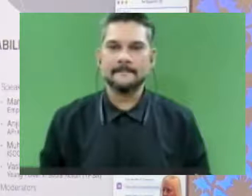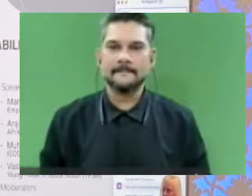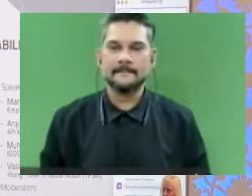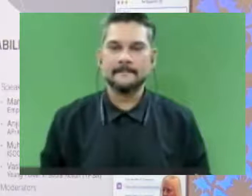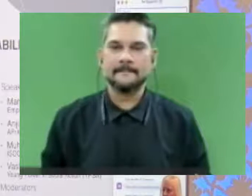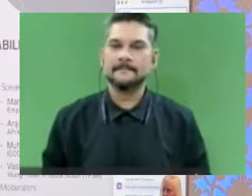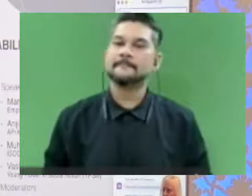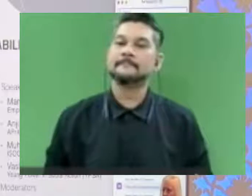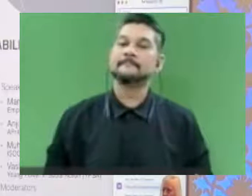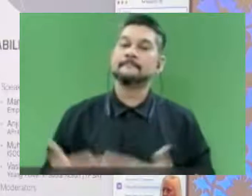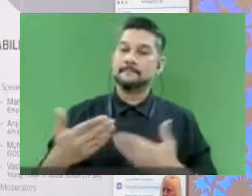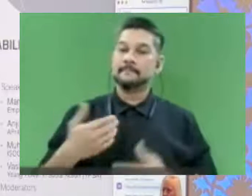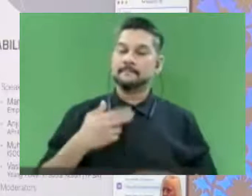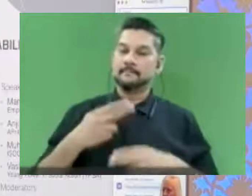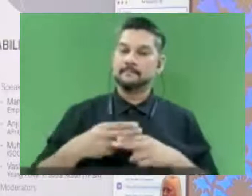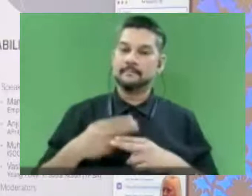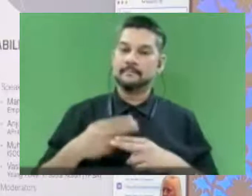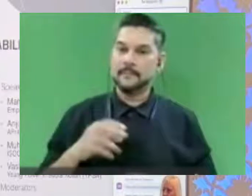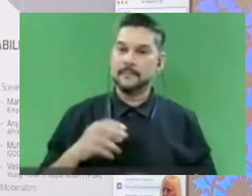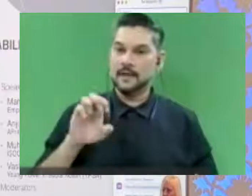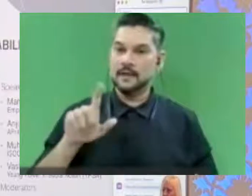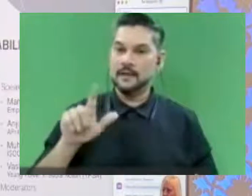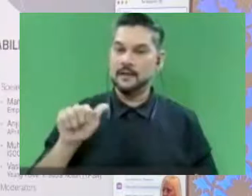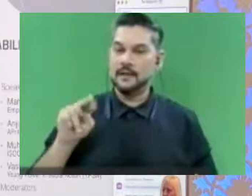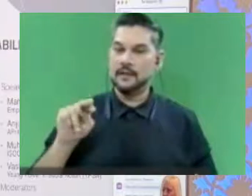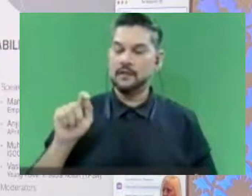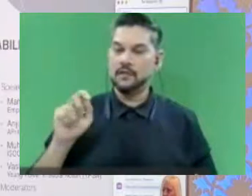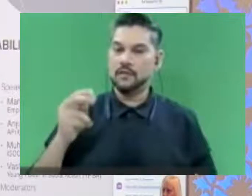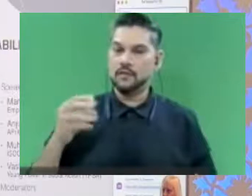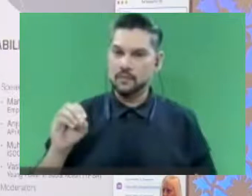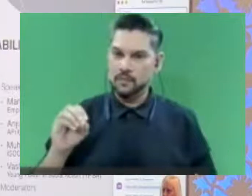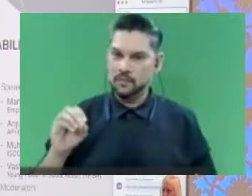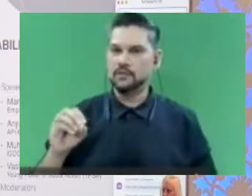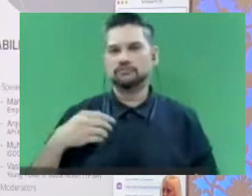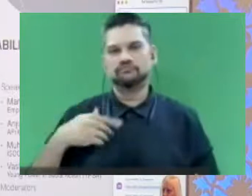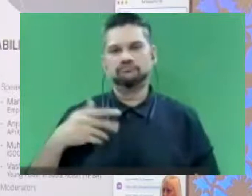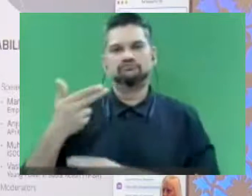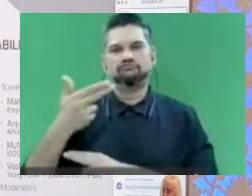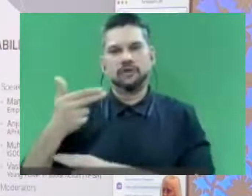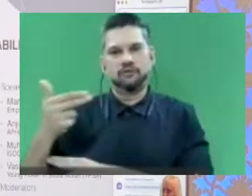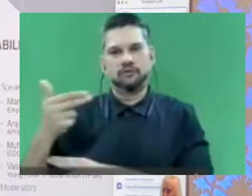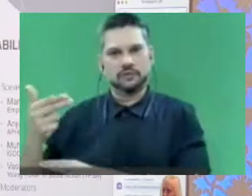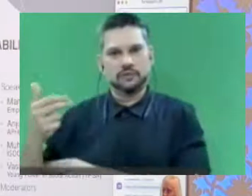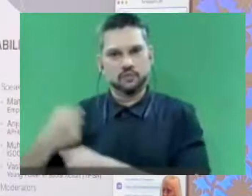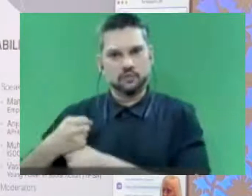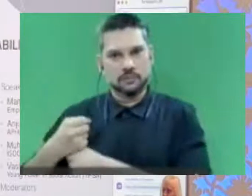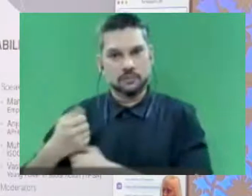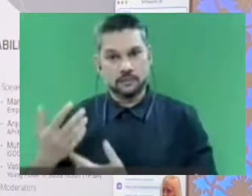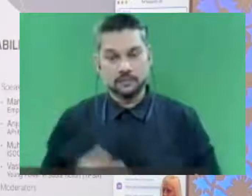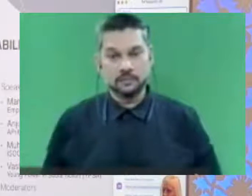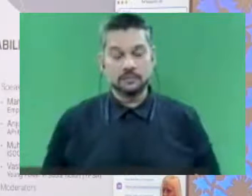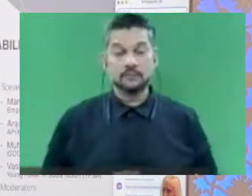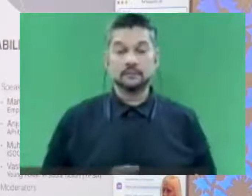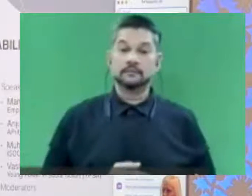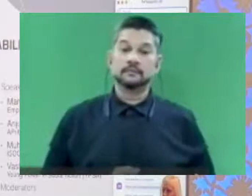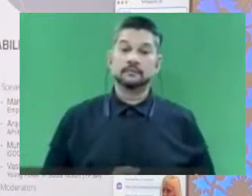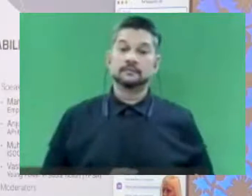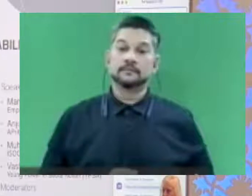Hello, my name Elanto from Combined Resource Institution Indonesia. My comments